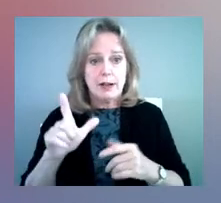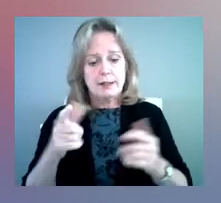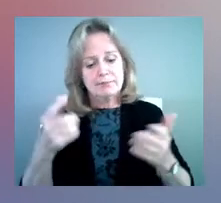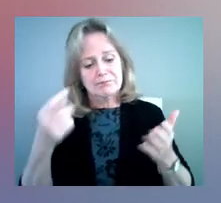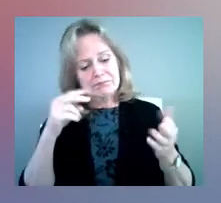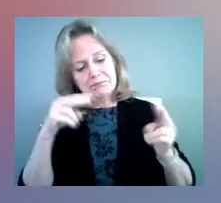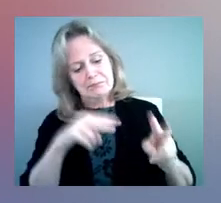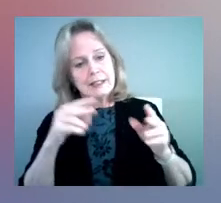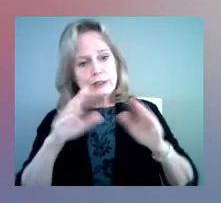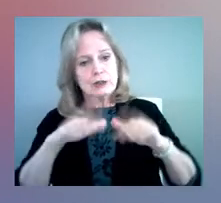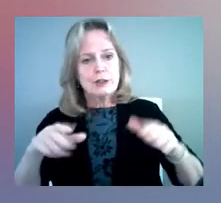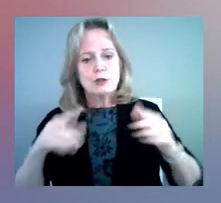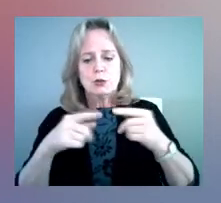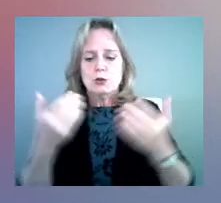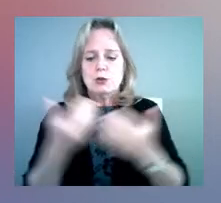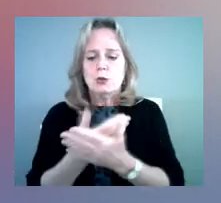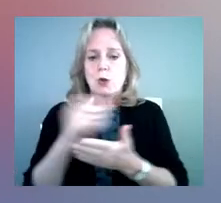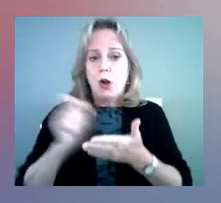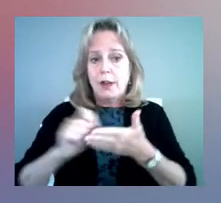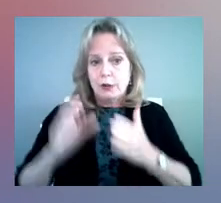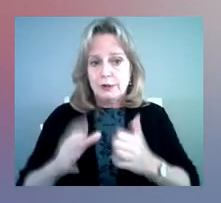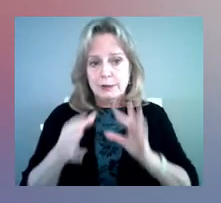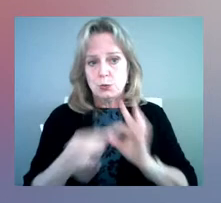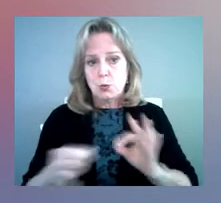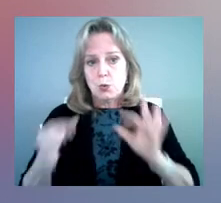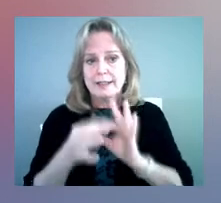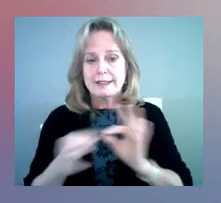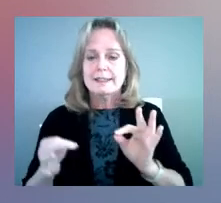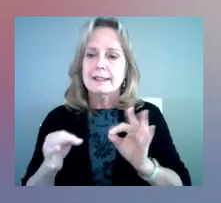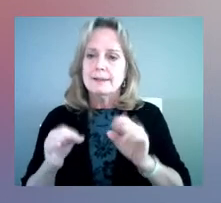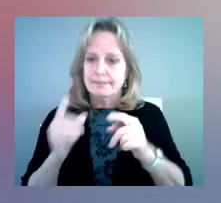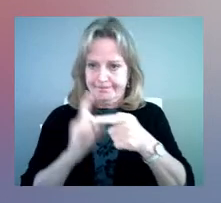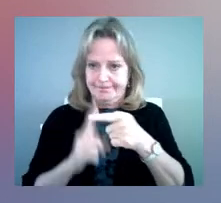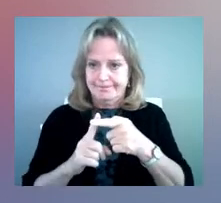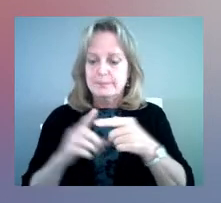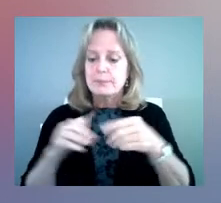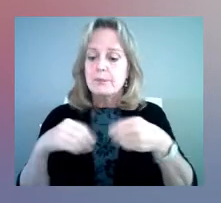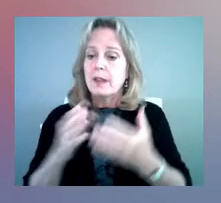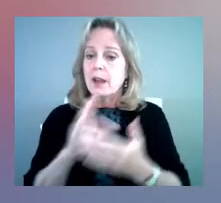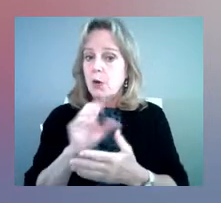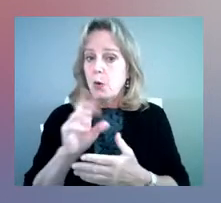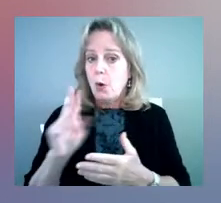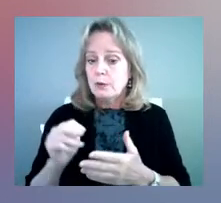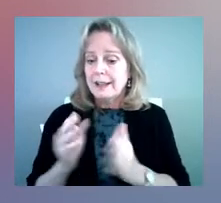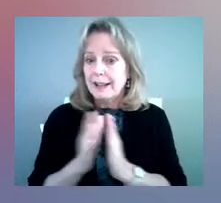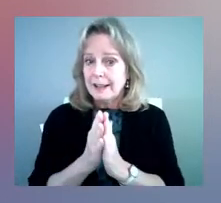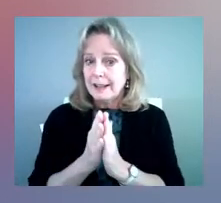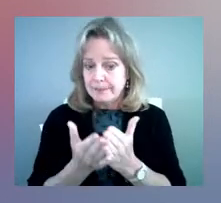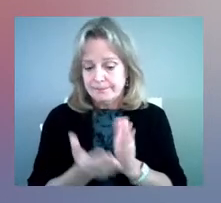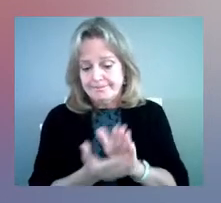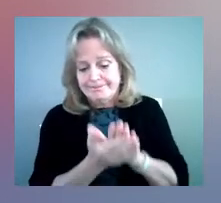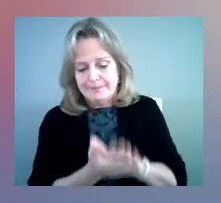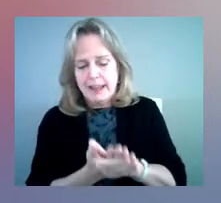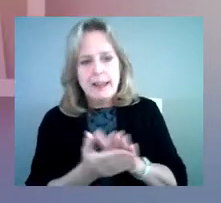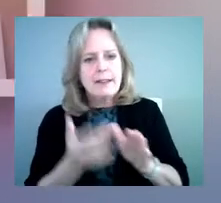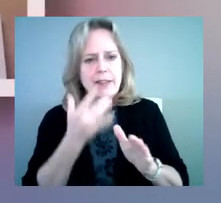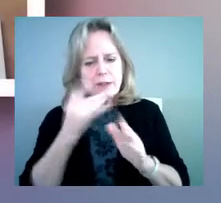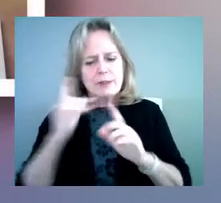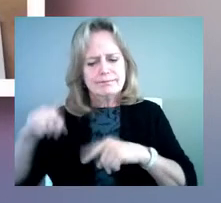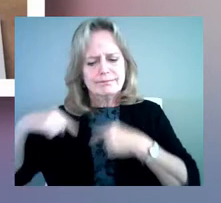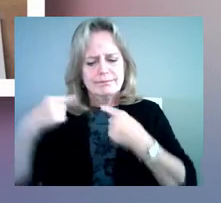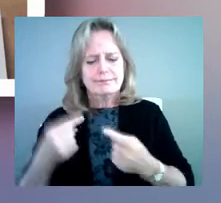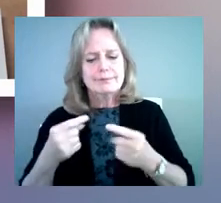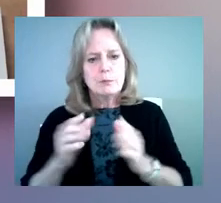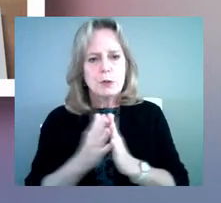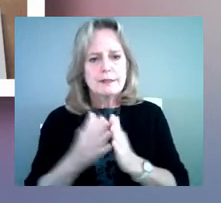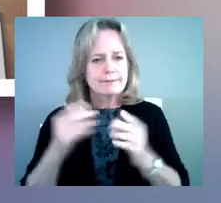children to new authors and stories, as well as provides them with their own copies of favorite classics to read again and